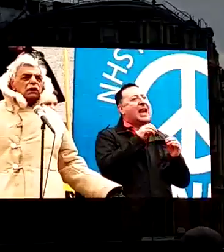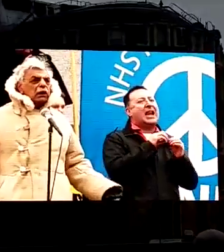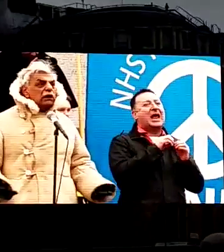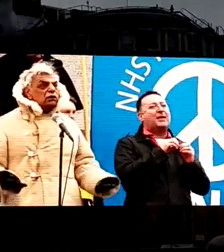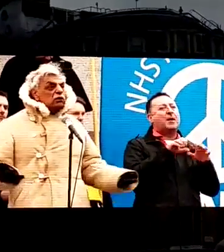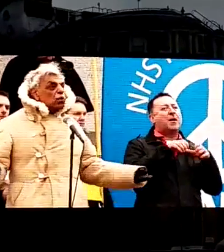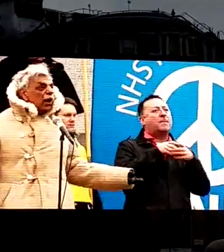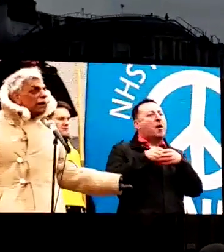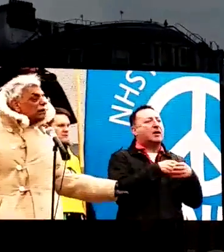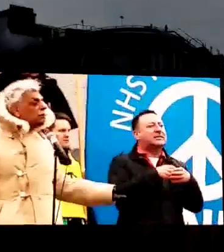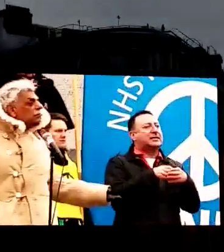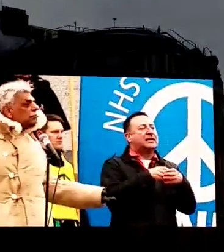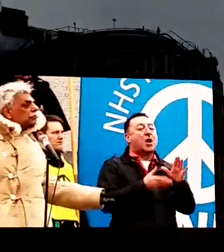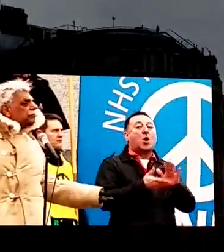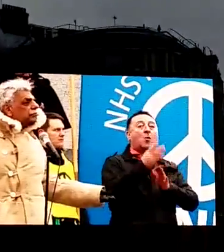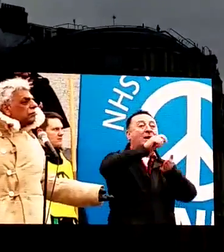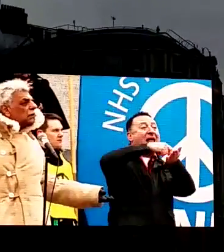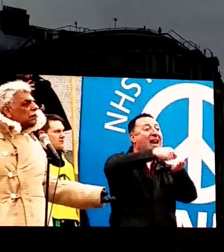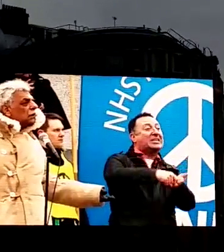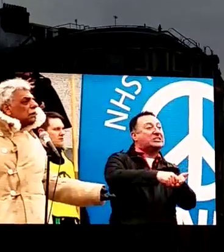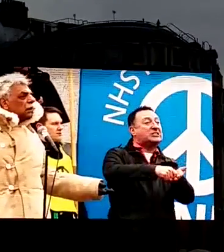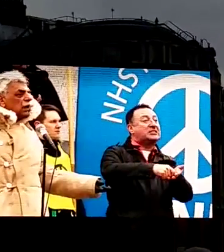elections.